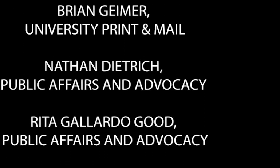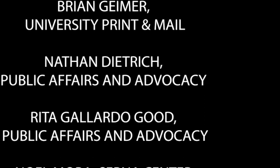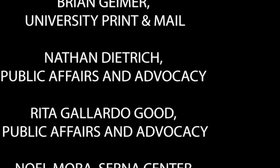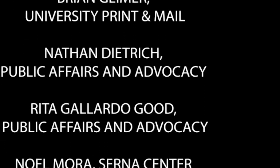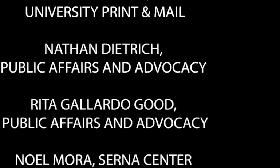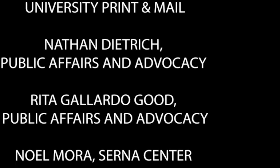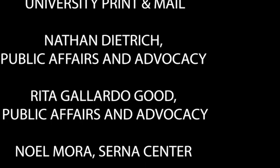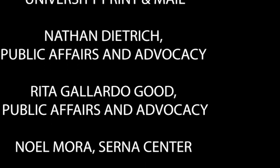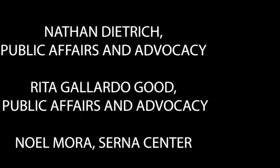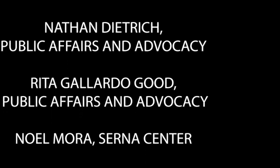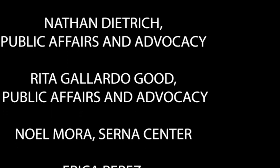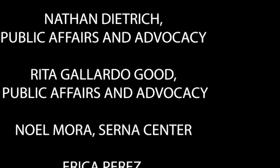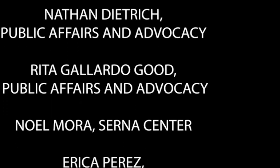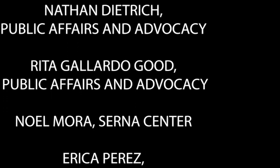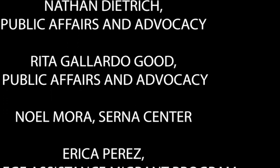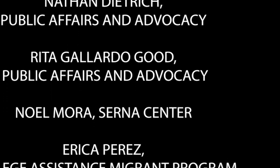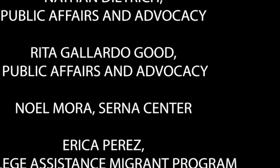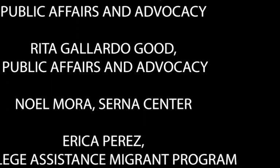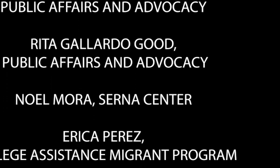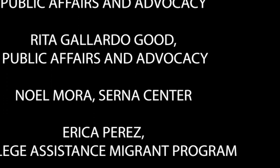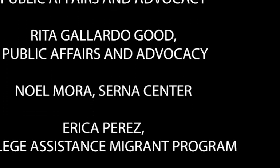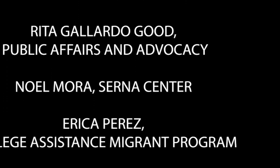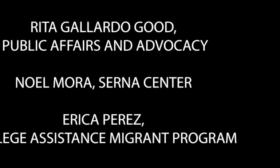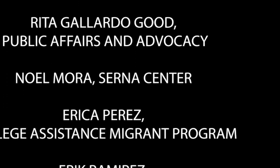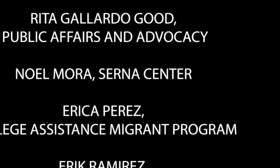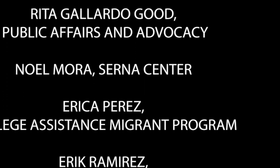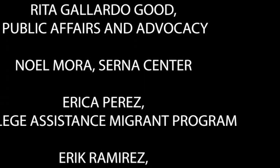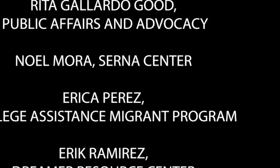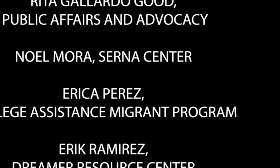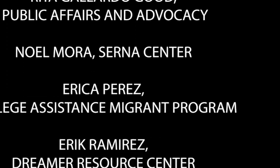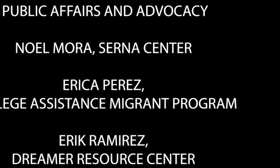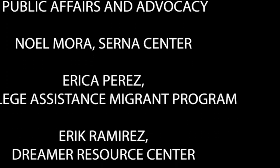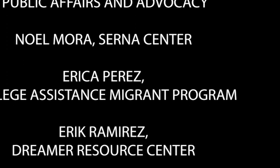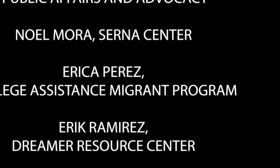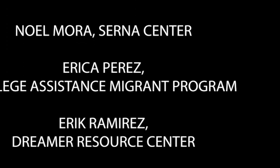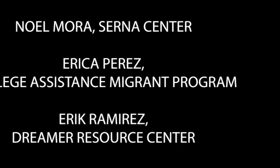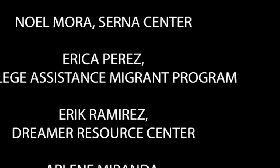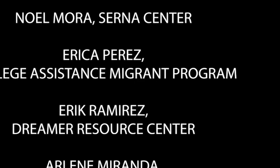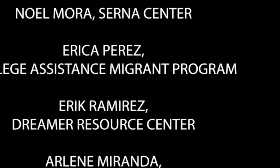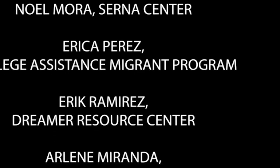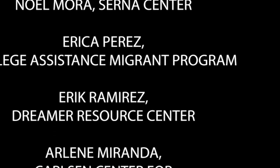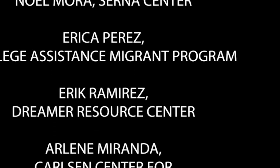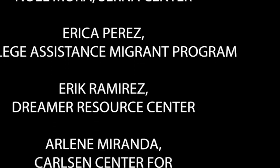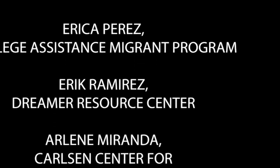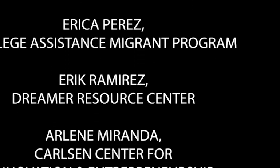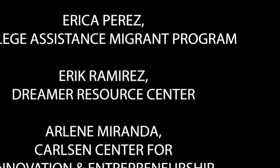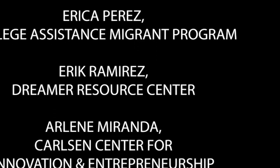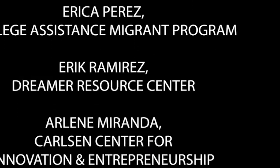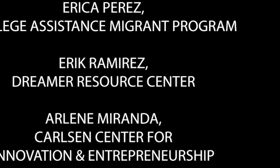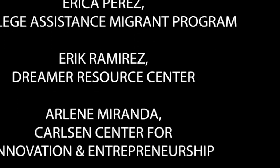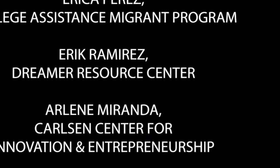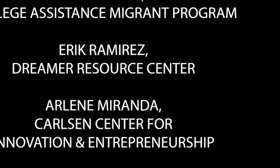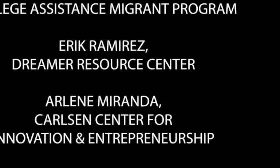in developing the leaders of tomorrow. I saw firsthand the university's commitment to student success. Now I give because I want my